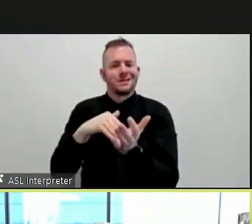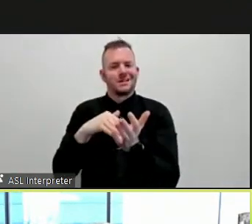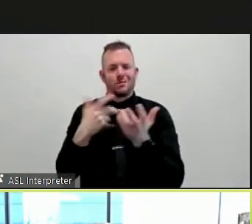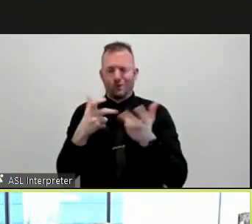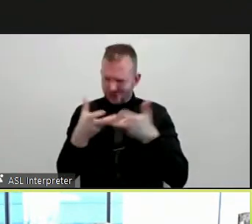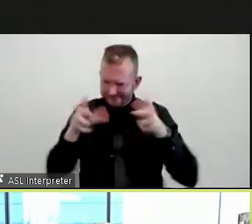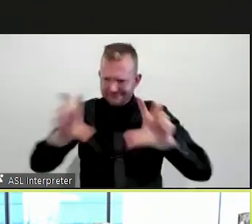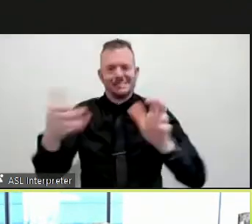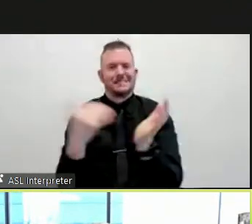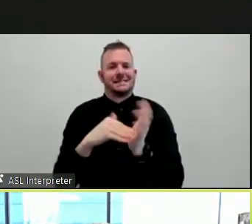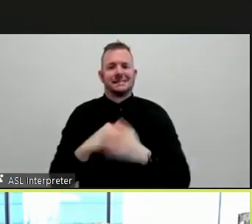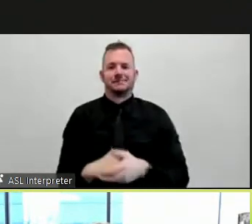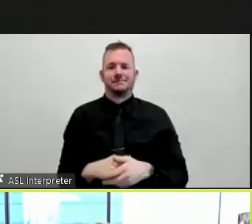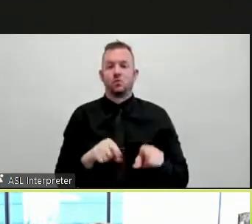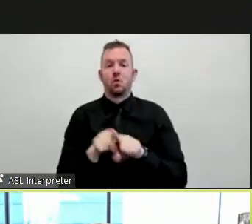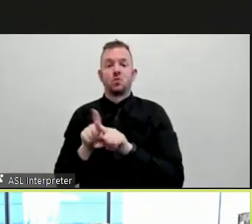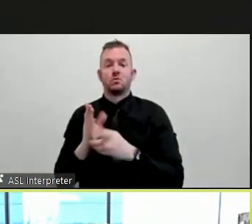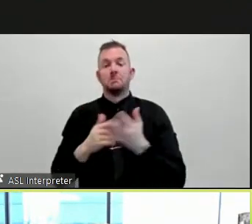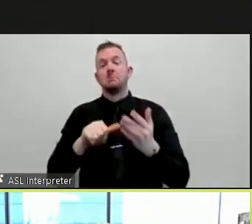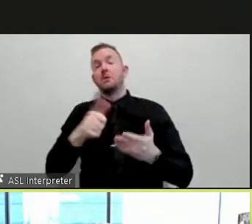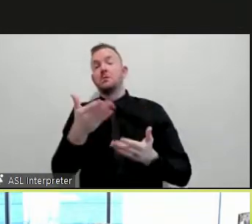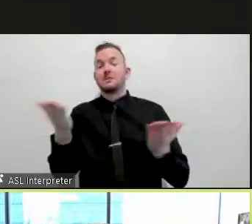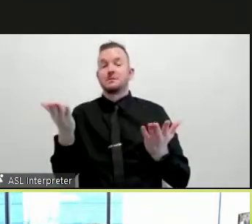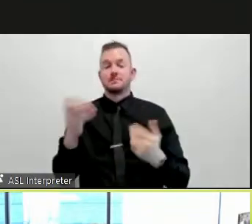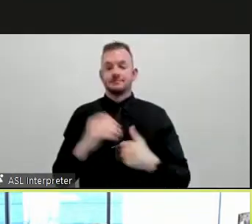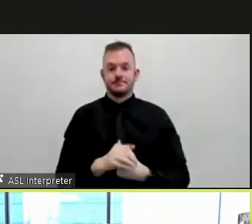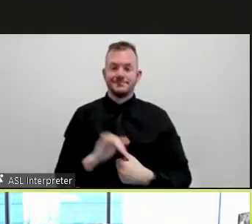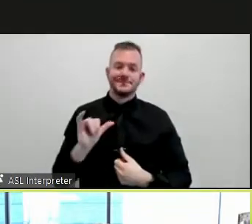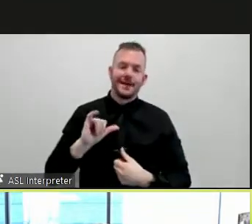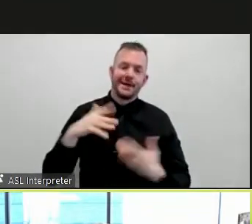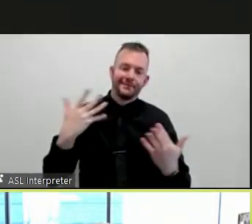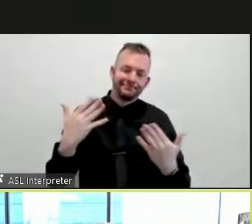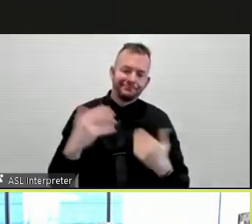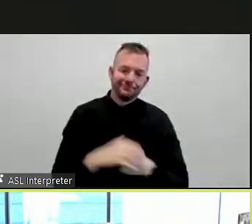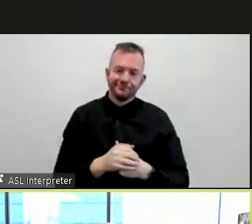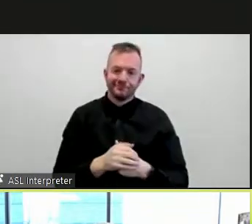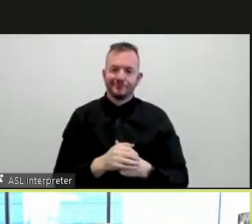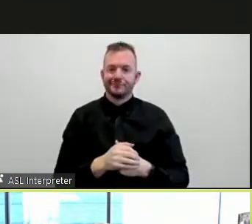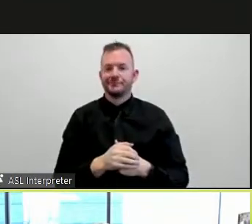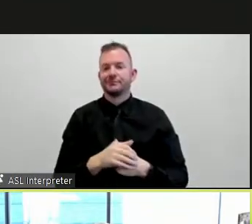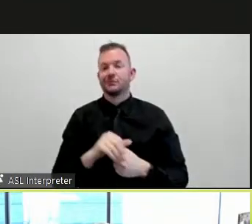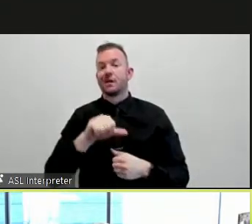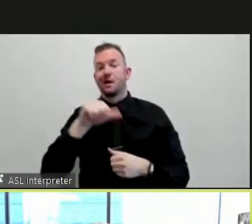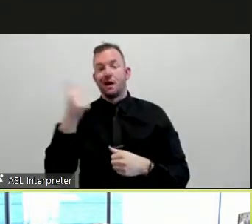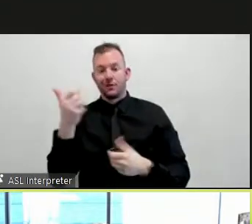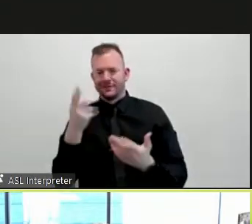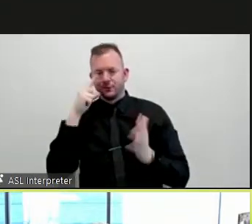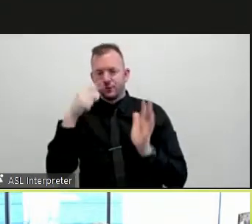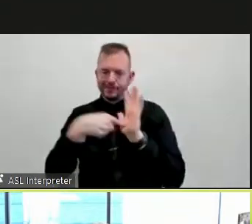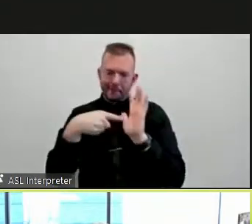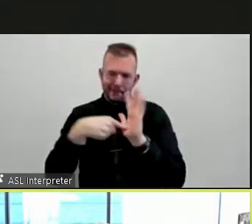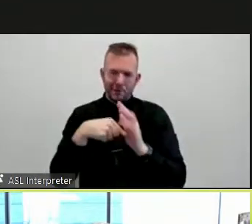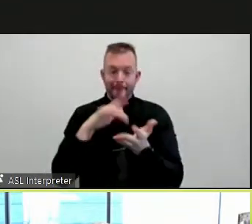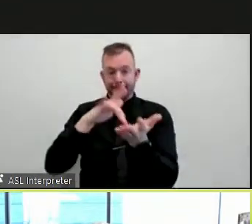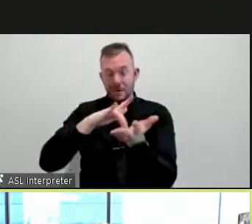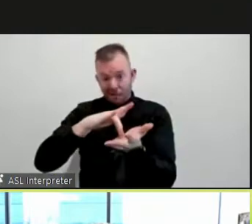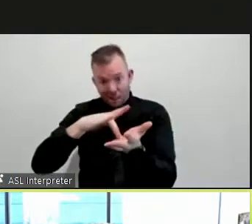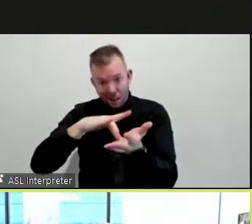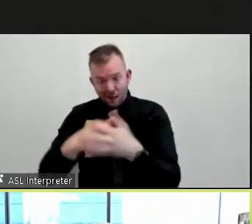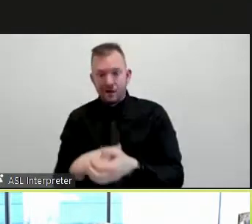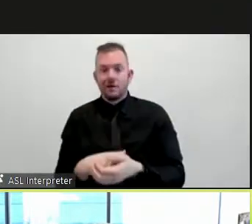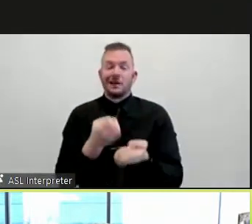had to put into other uses in the medical industry, and